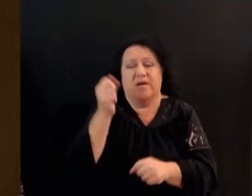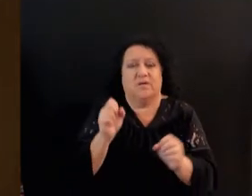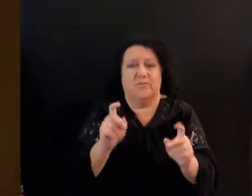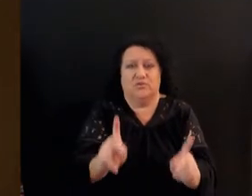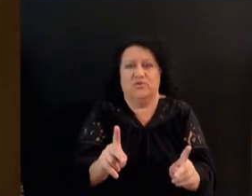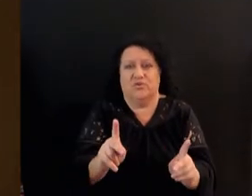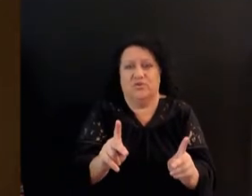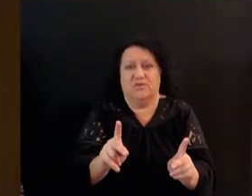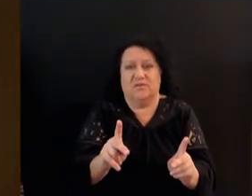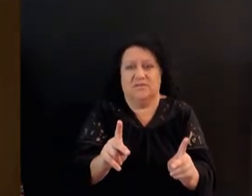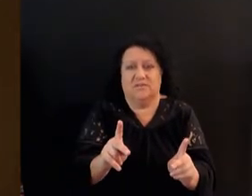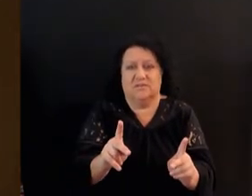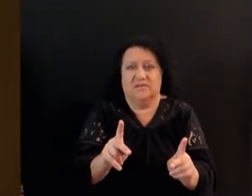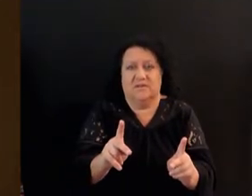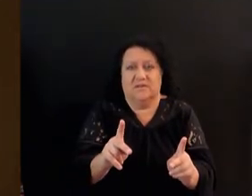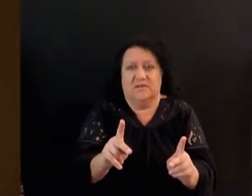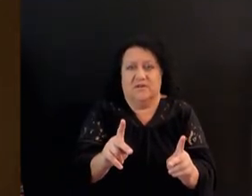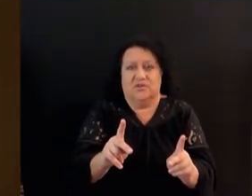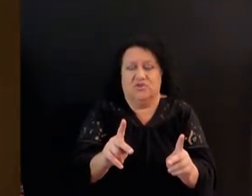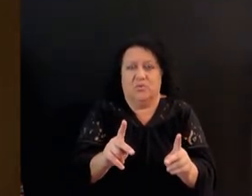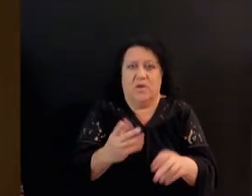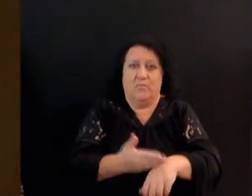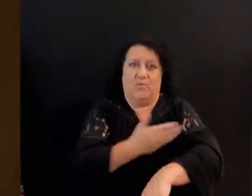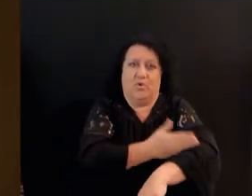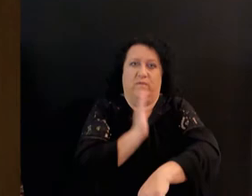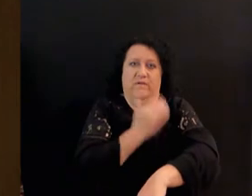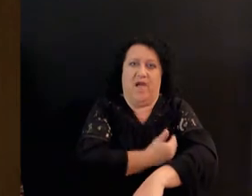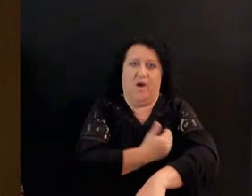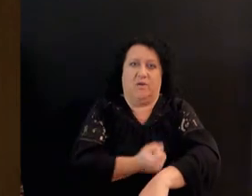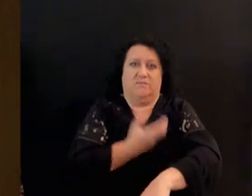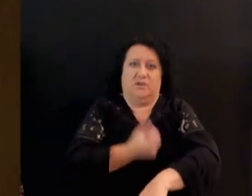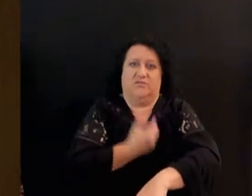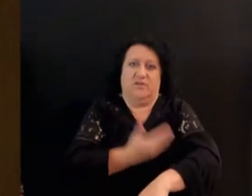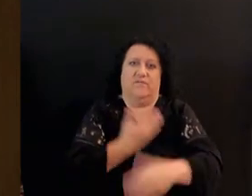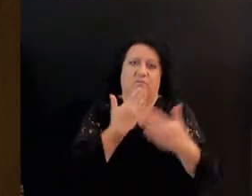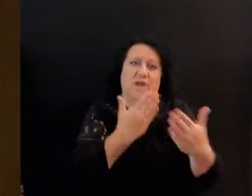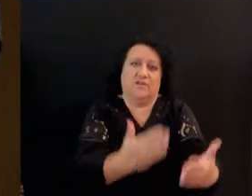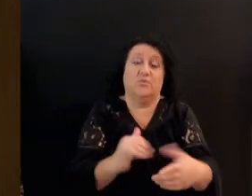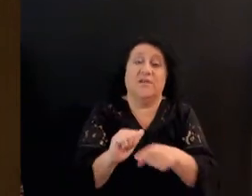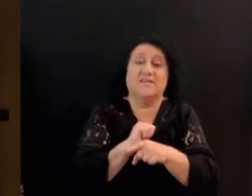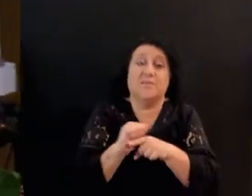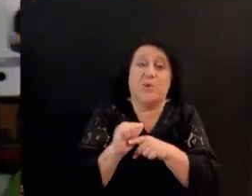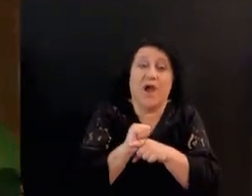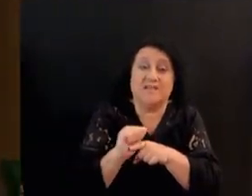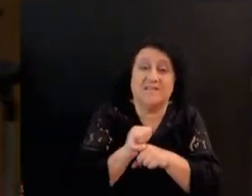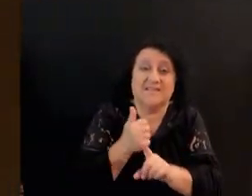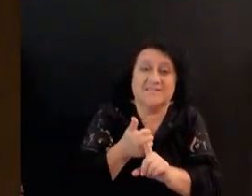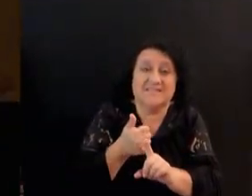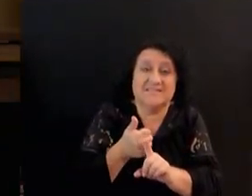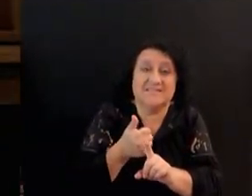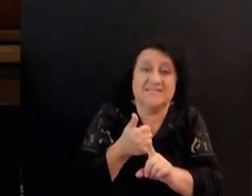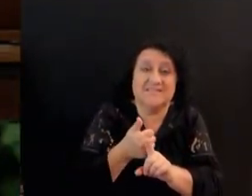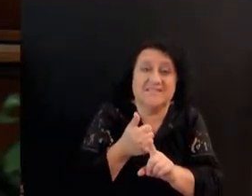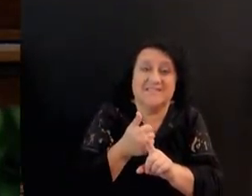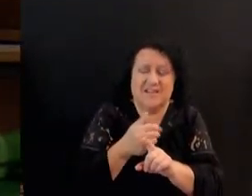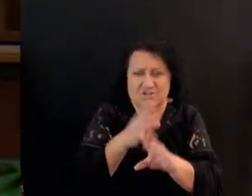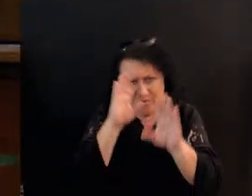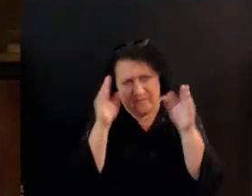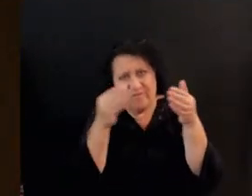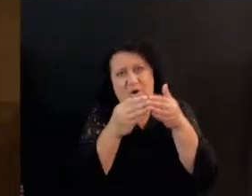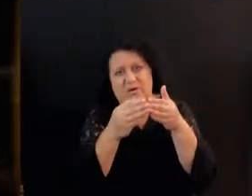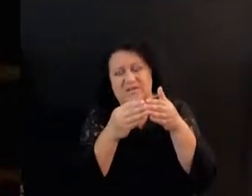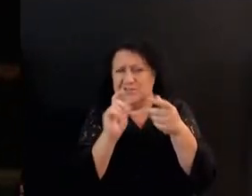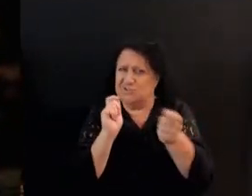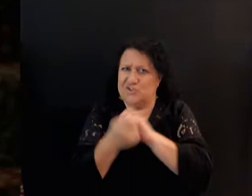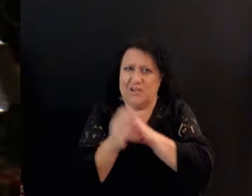We have to regain our focus, or maybe just have our focus put in the right place if we've never had it before. And so, like I said,